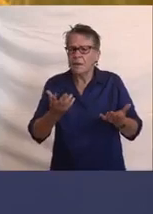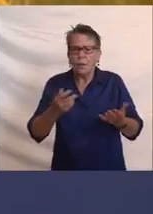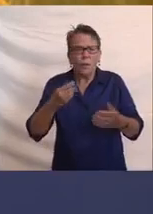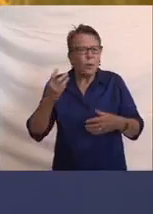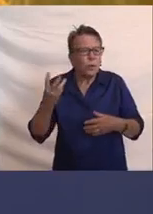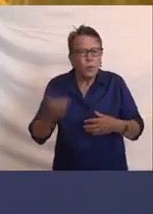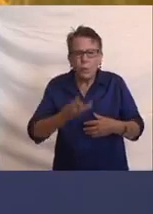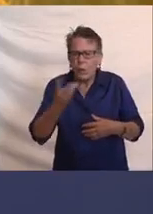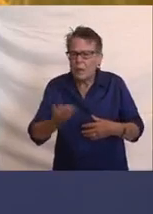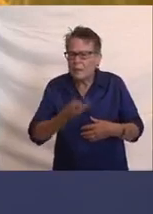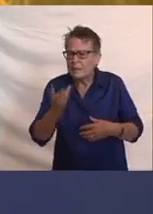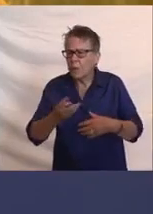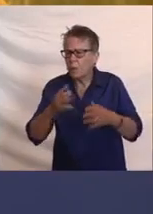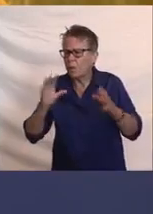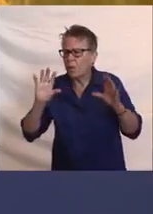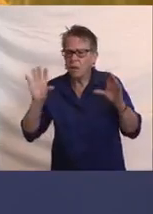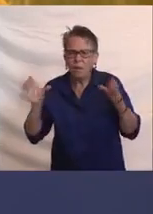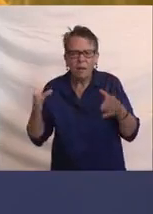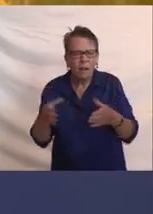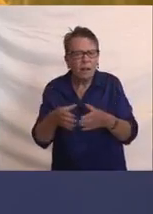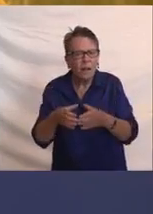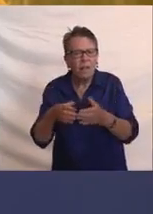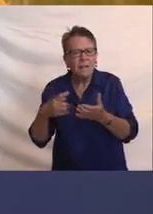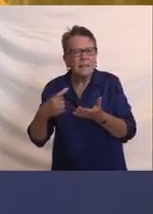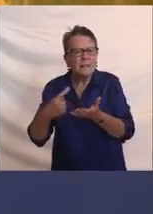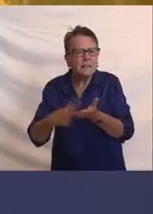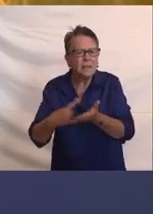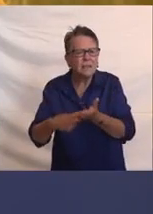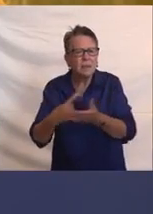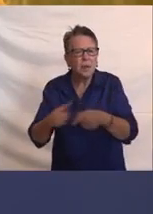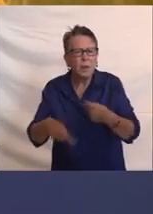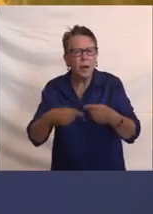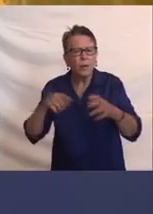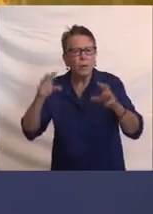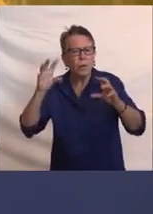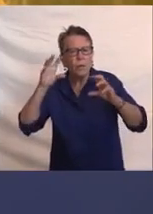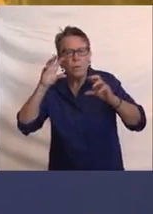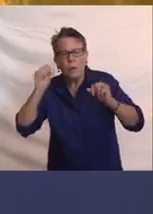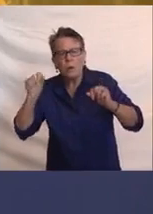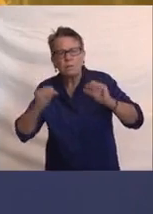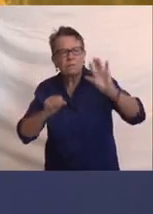to bear with each other. Get vaccinated, continue to do the right thing,